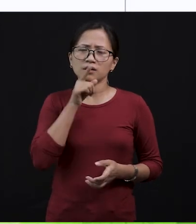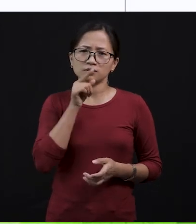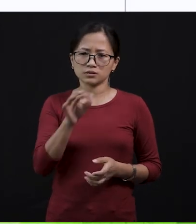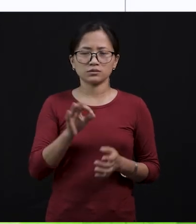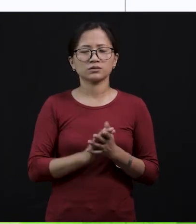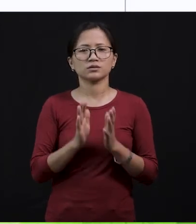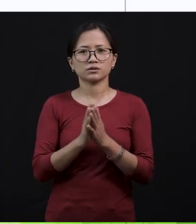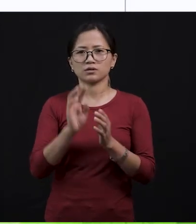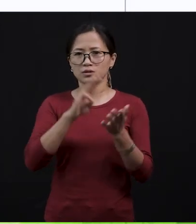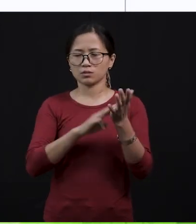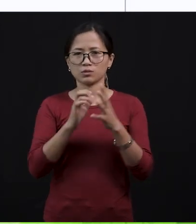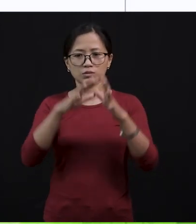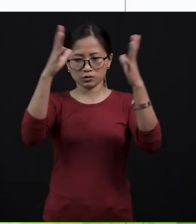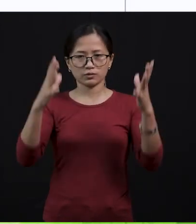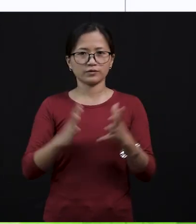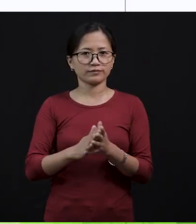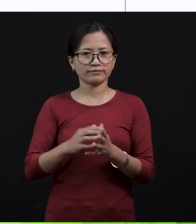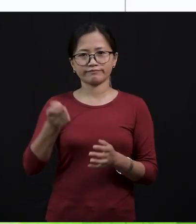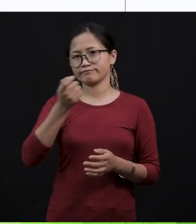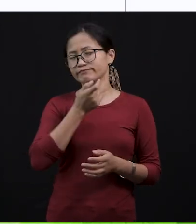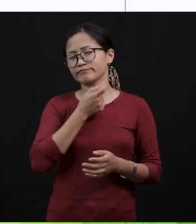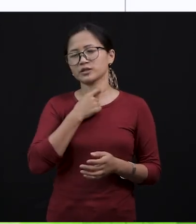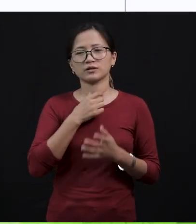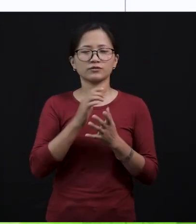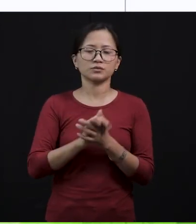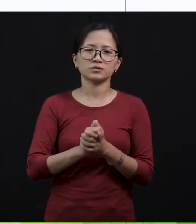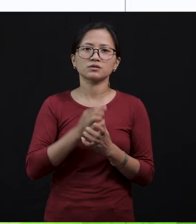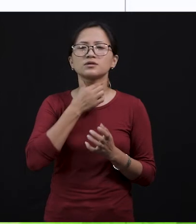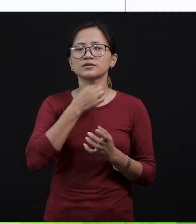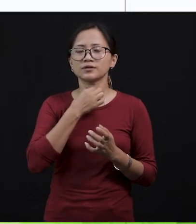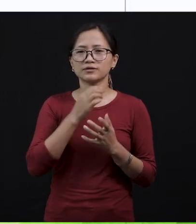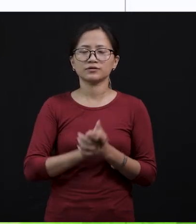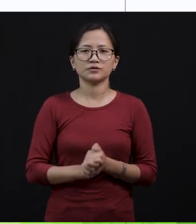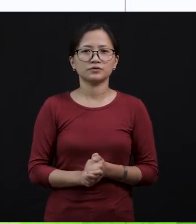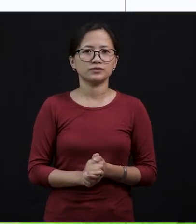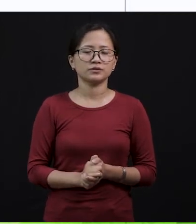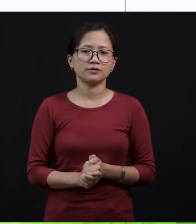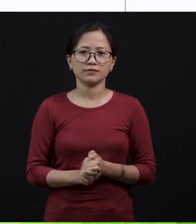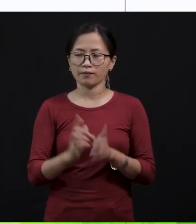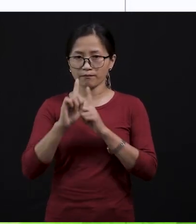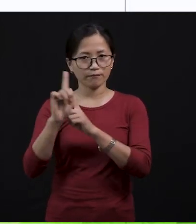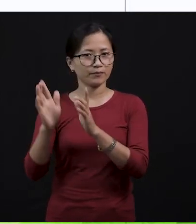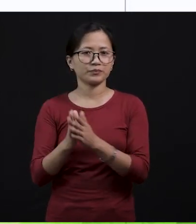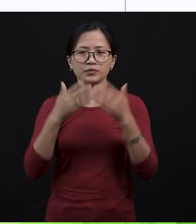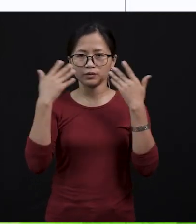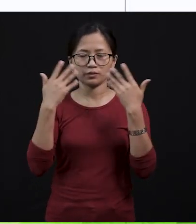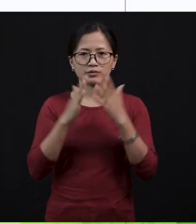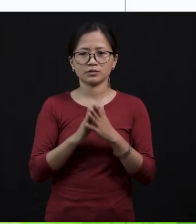actually a monster, a very clever fellow, but he is a cat